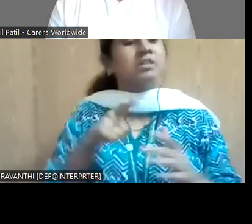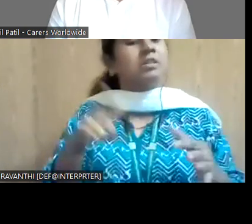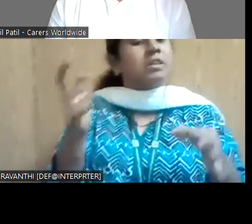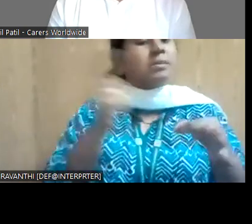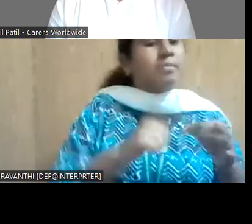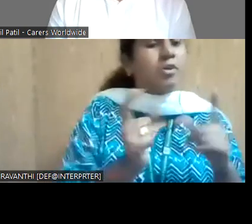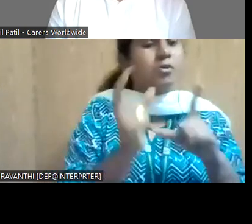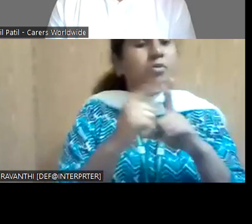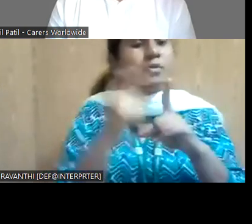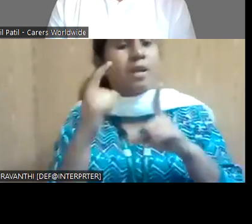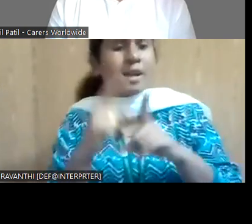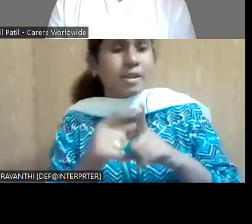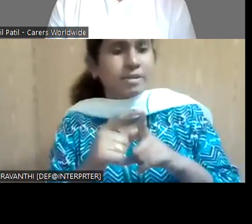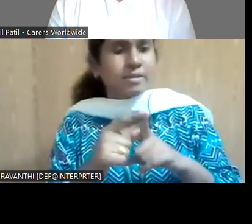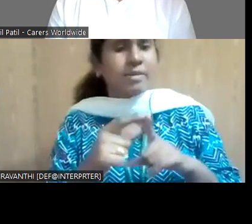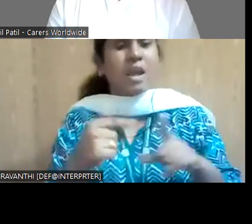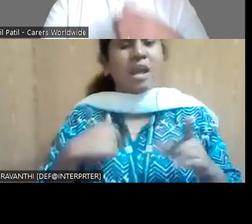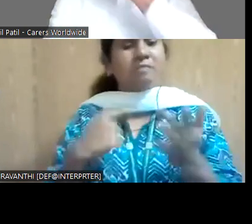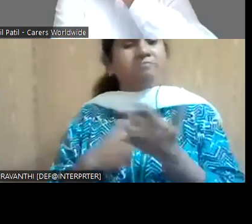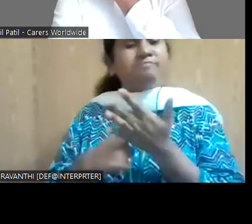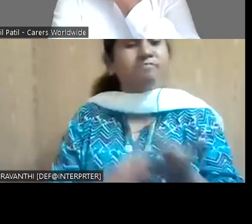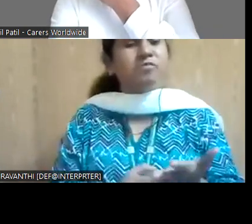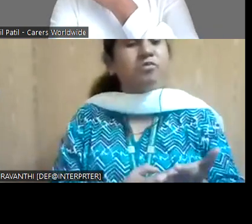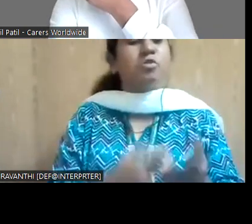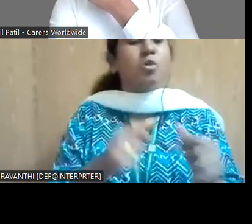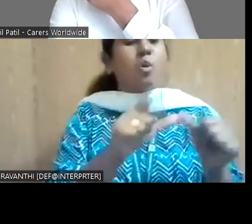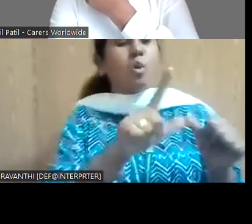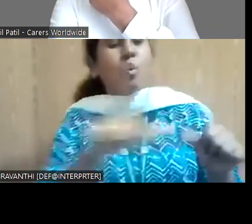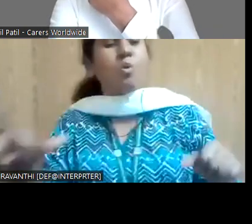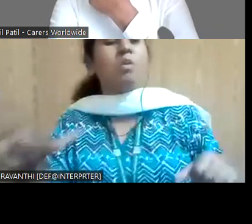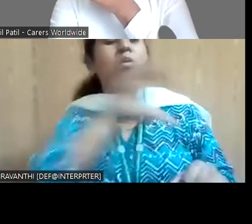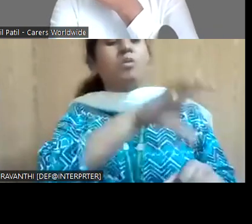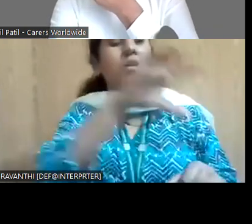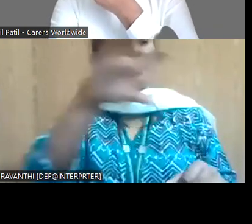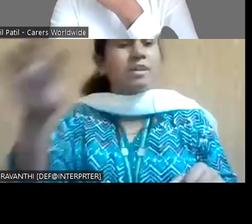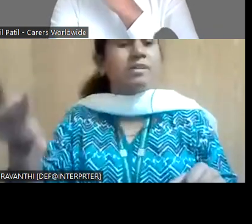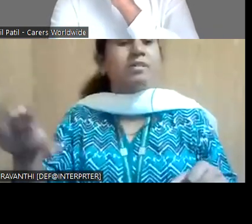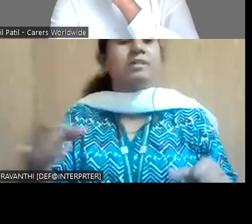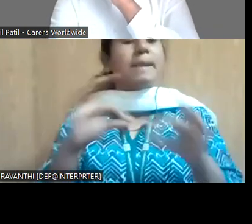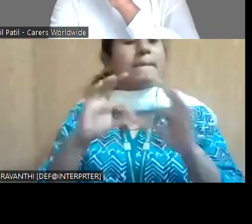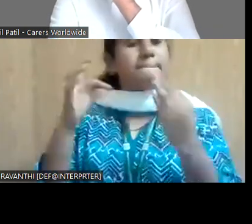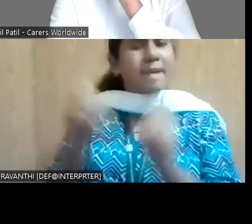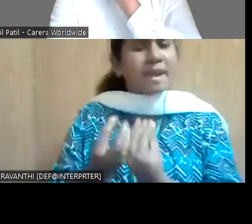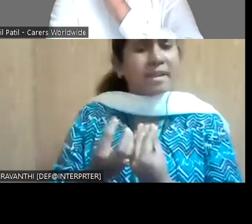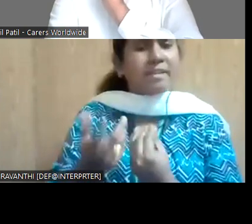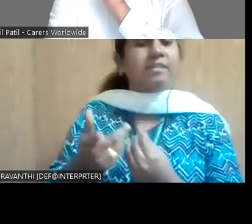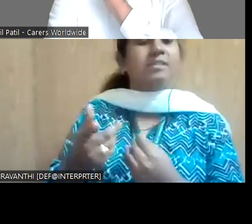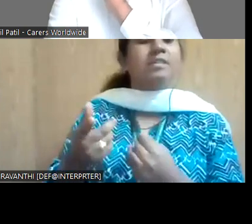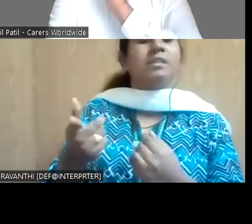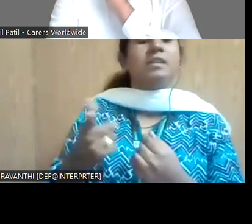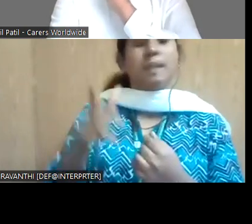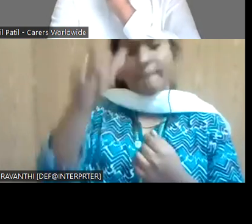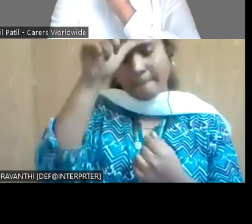requesting to all the stakeholders, organizations, parents of PWIDs, please go for this registration of UDID. If anybody having